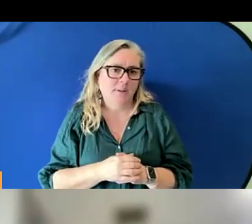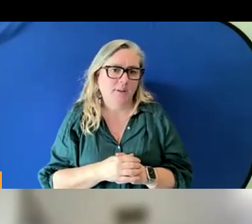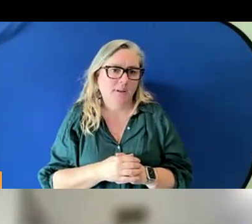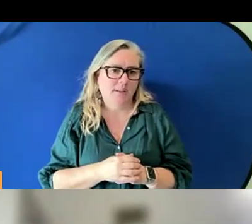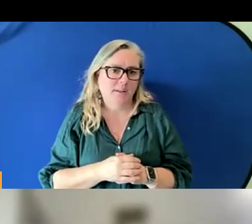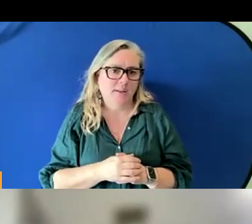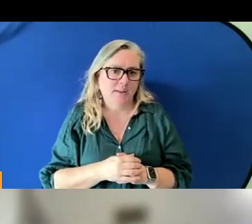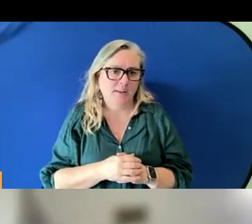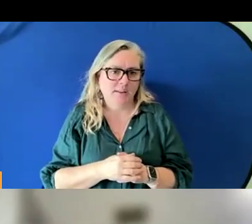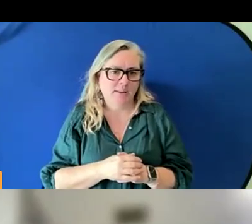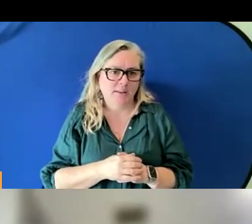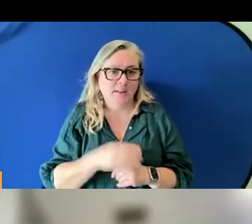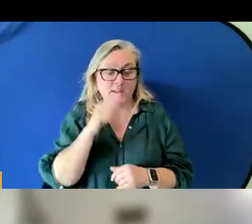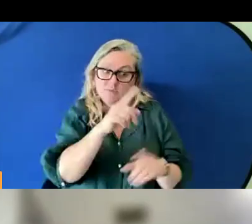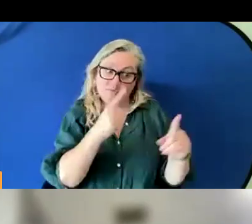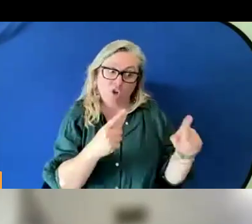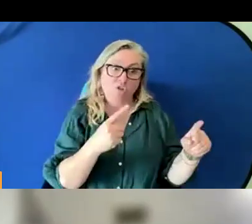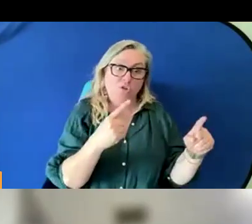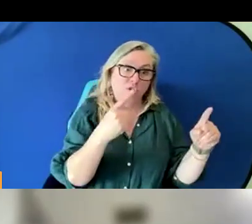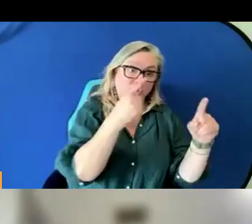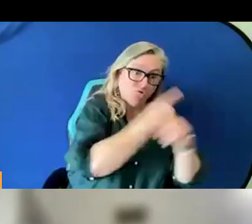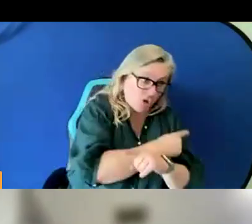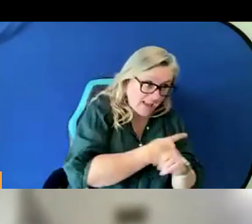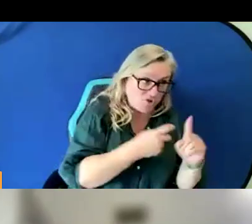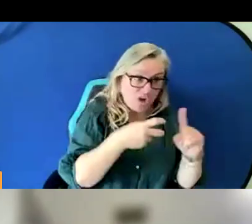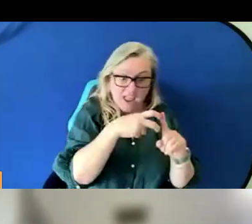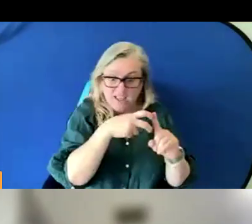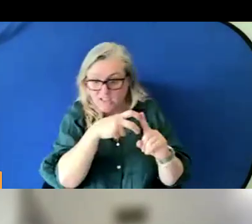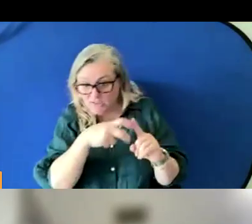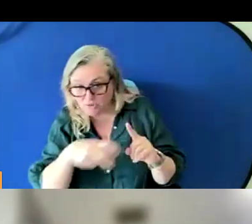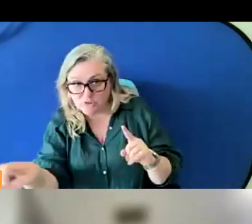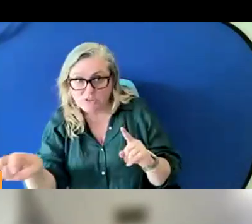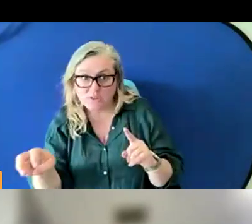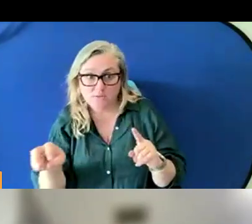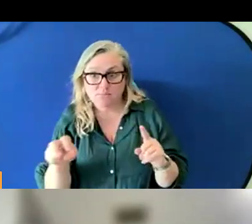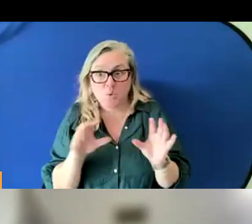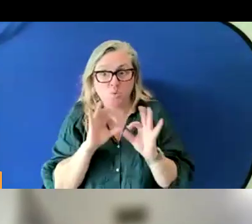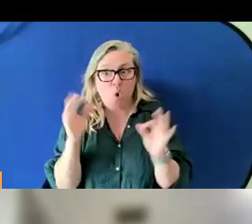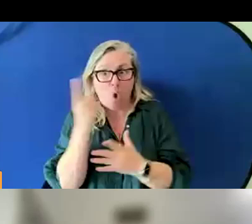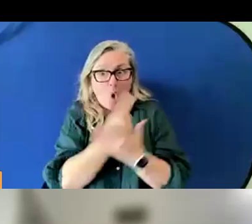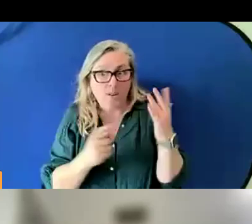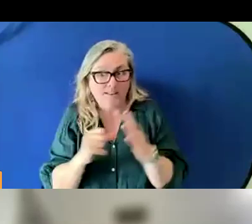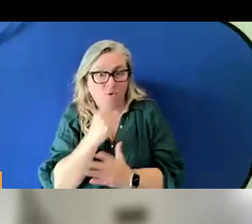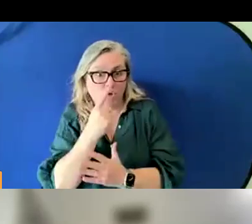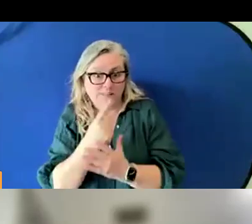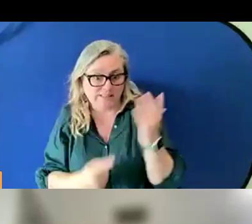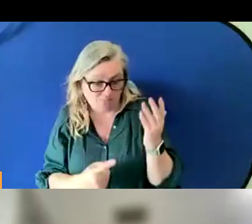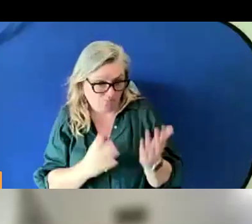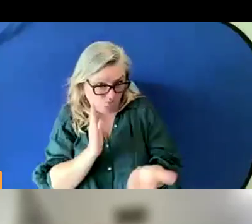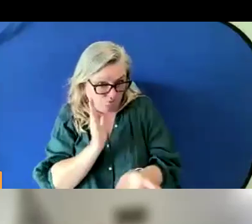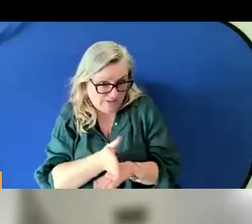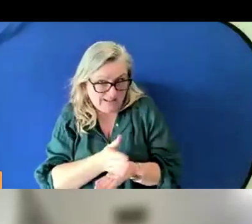Change and transition is not just for disabled people, but for